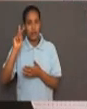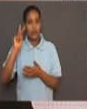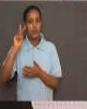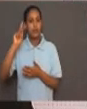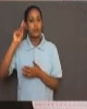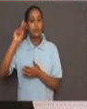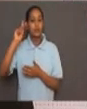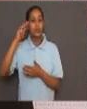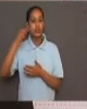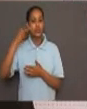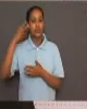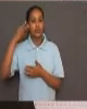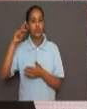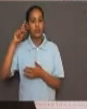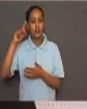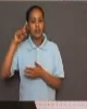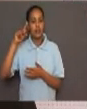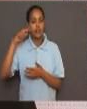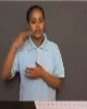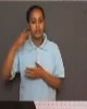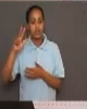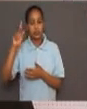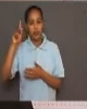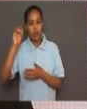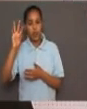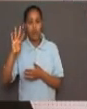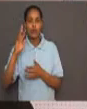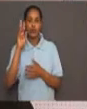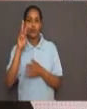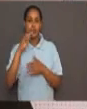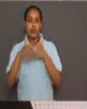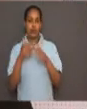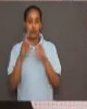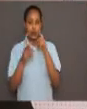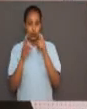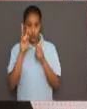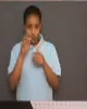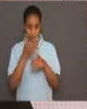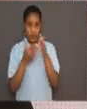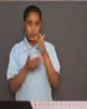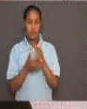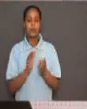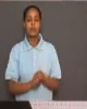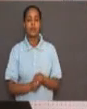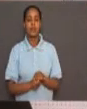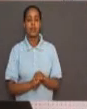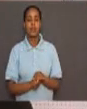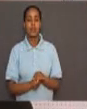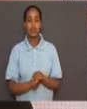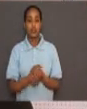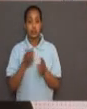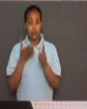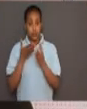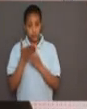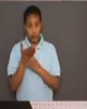acid. This process involves 2 steps. We went through the